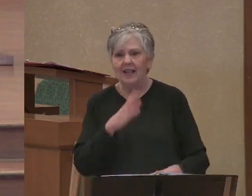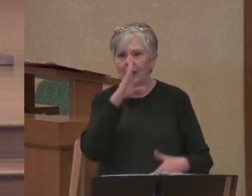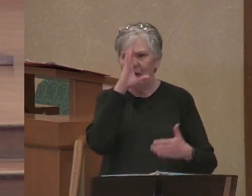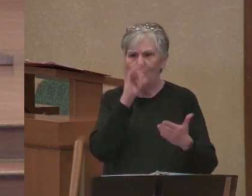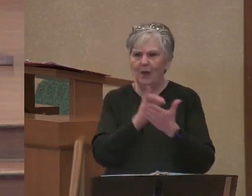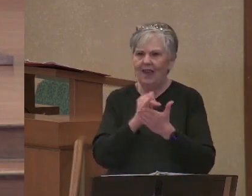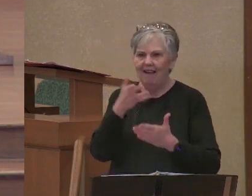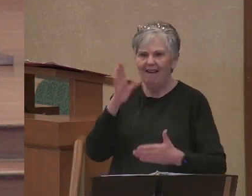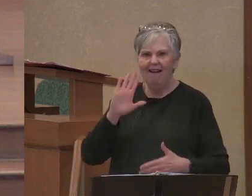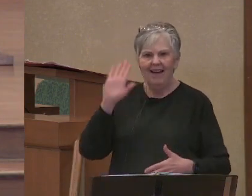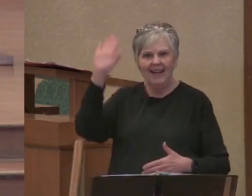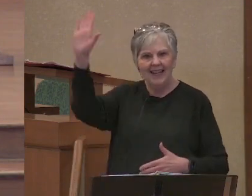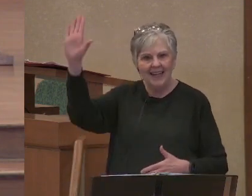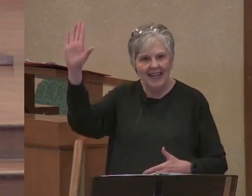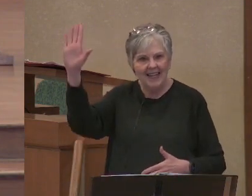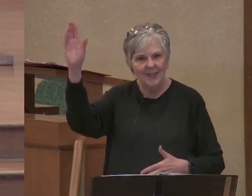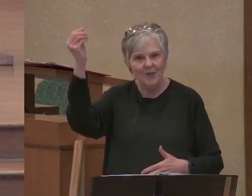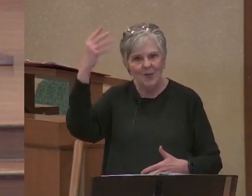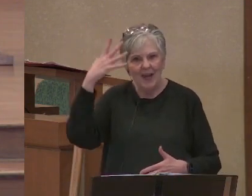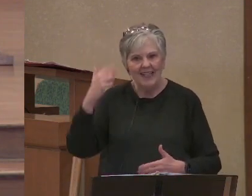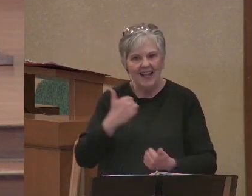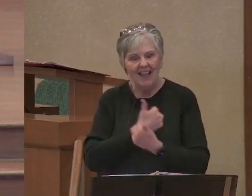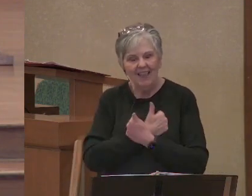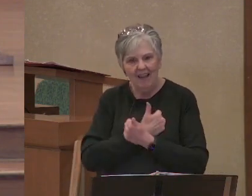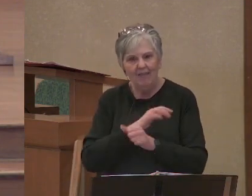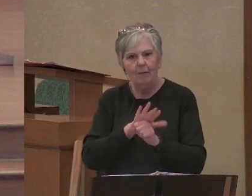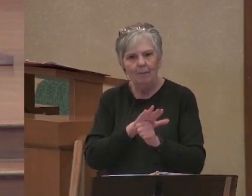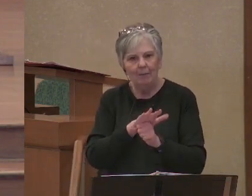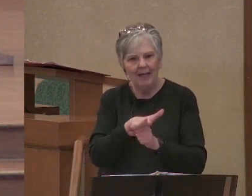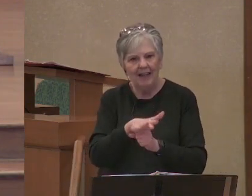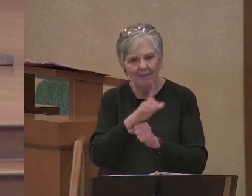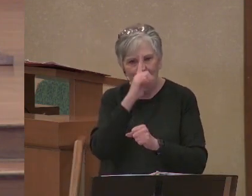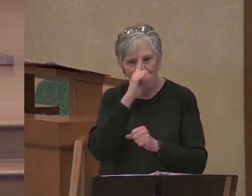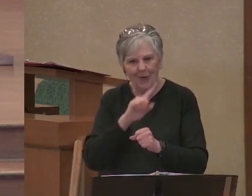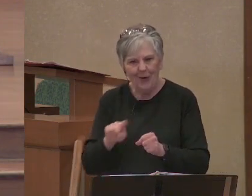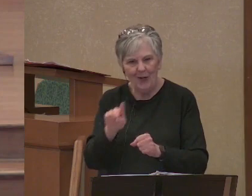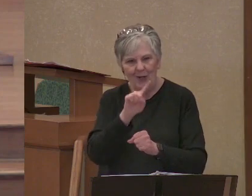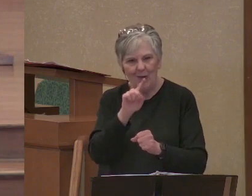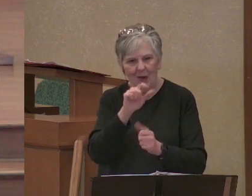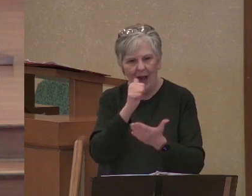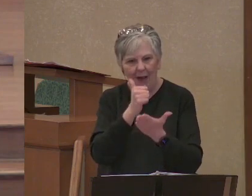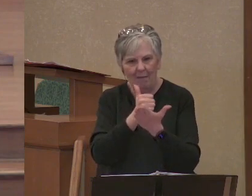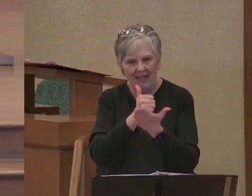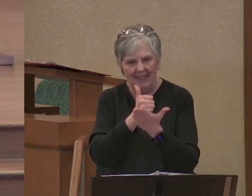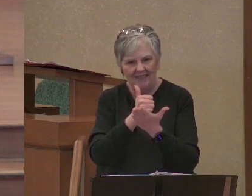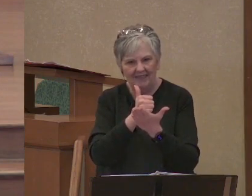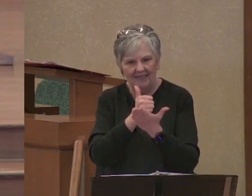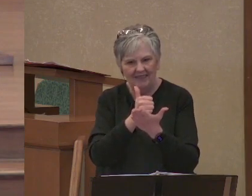grace and love will always be enough for you. Amen.